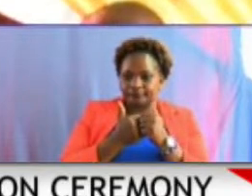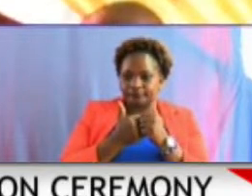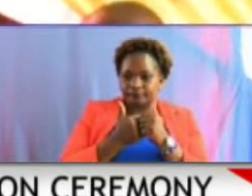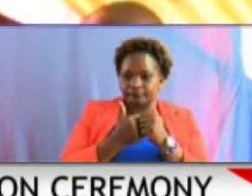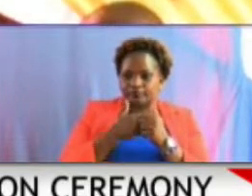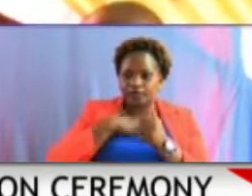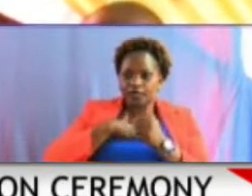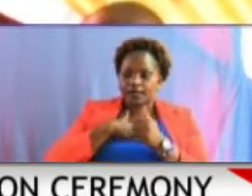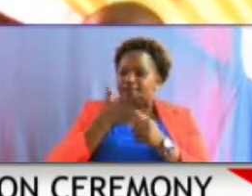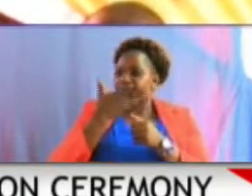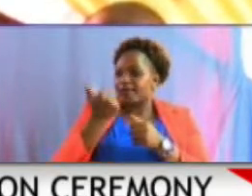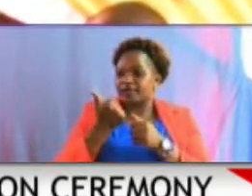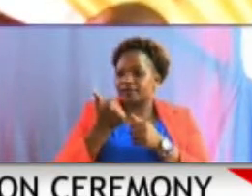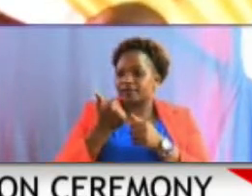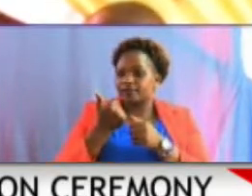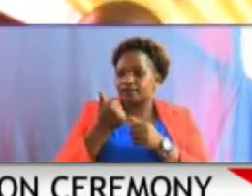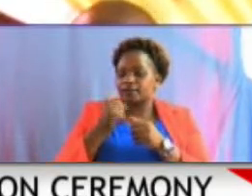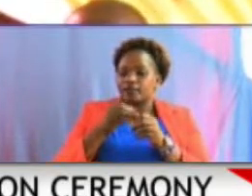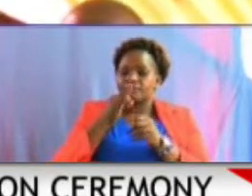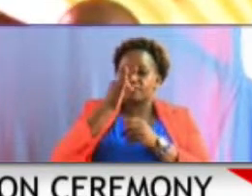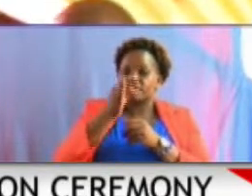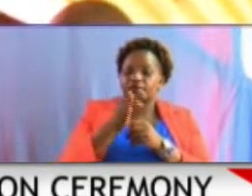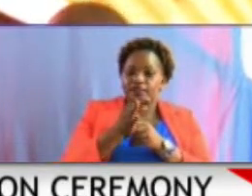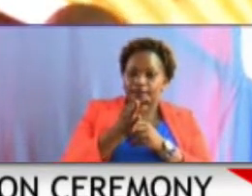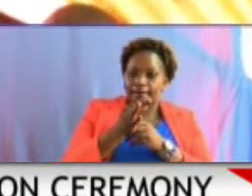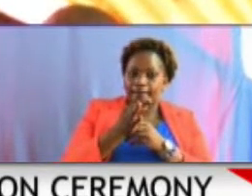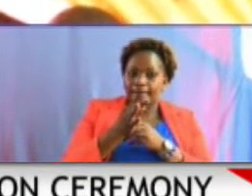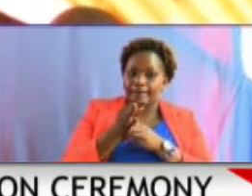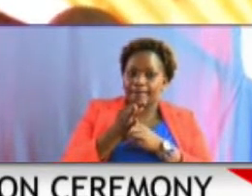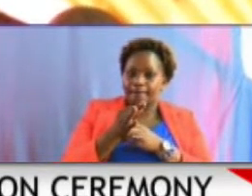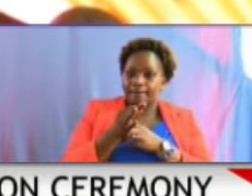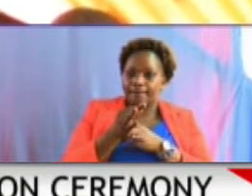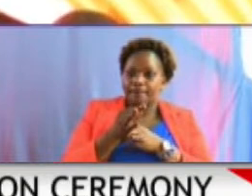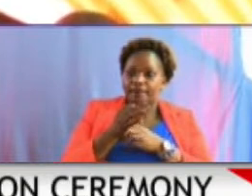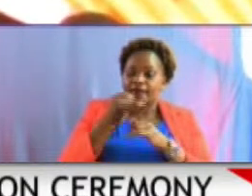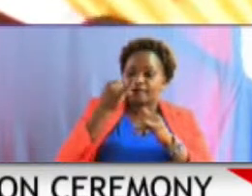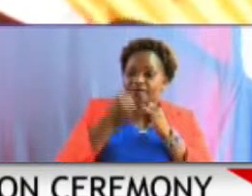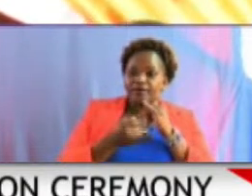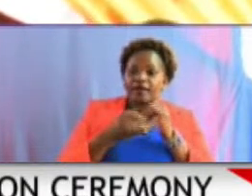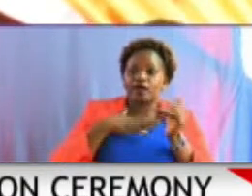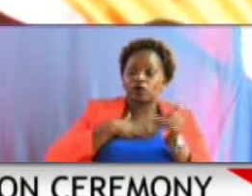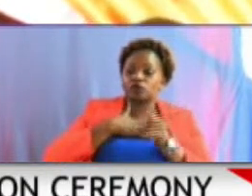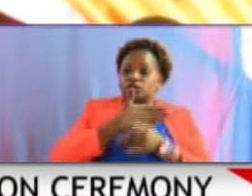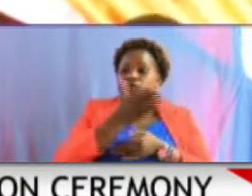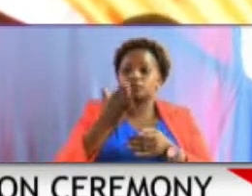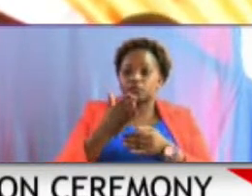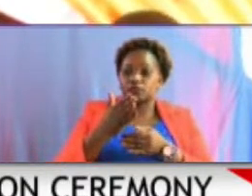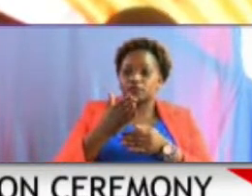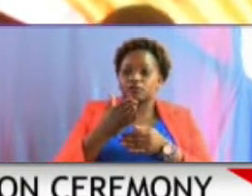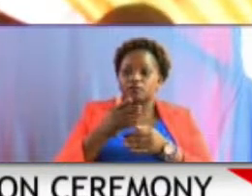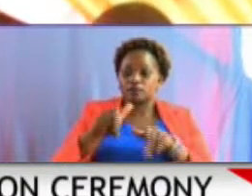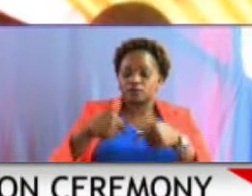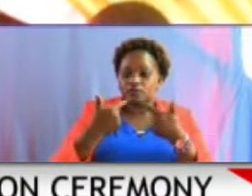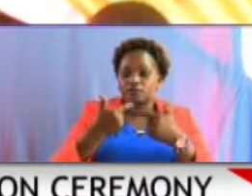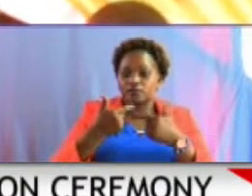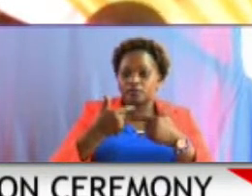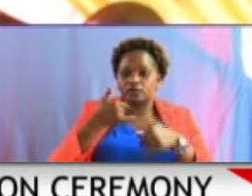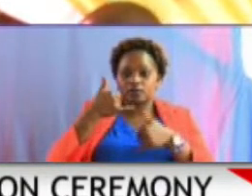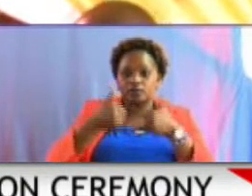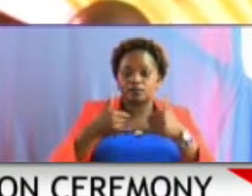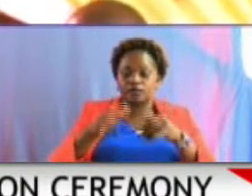I wish you the very best in your future endeavors. And finally, I wish you all safe and enjoyable